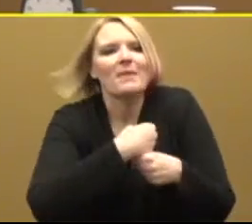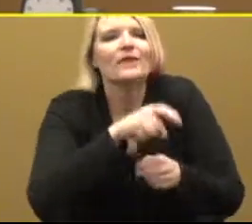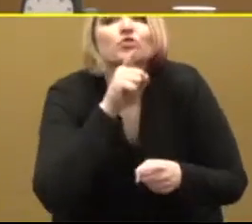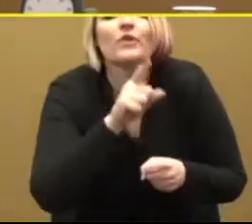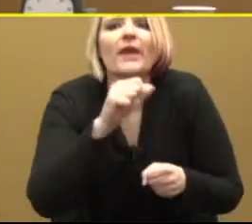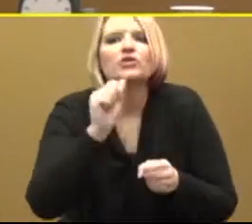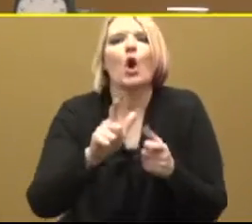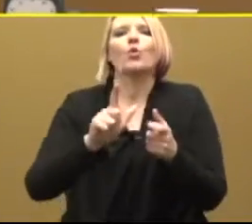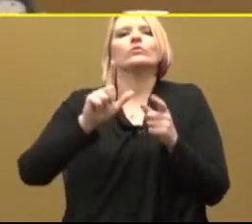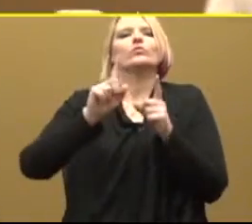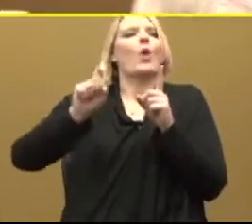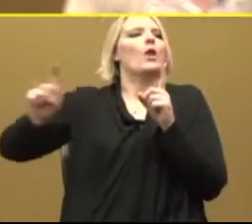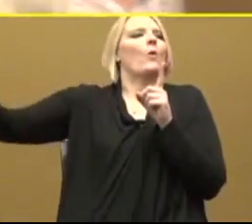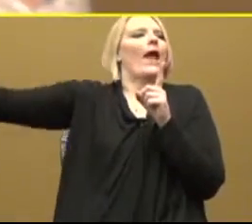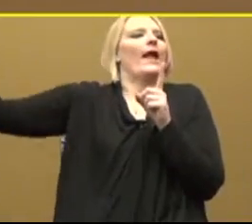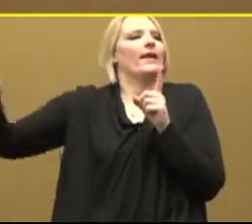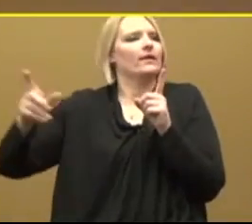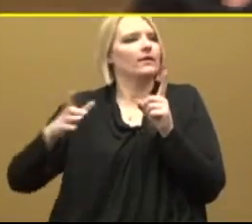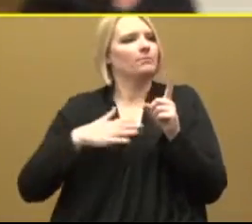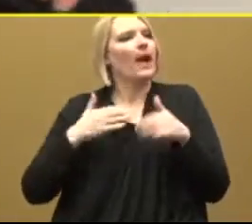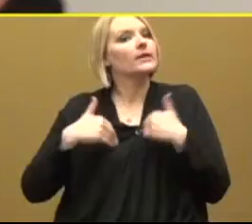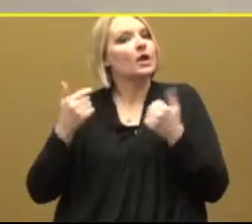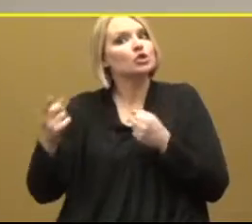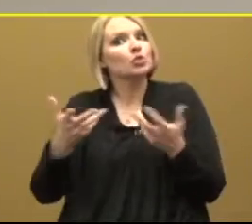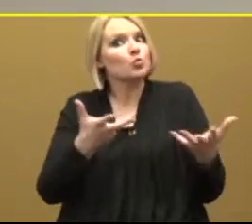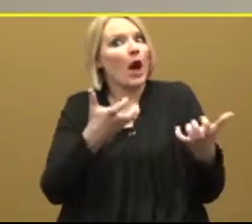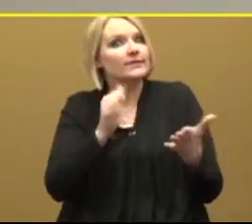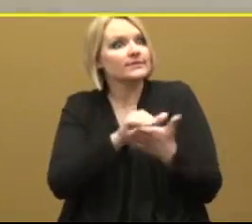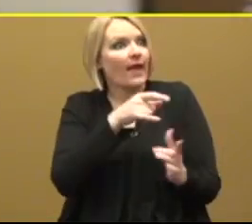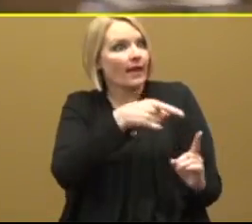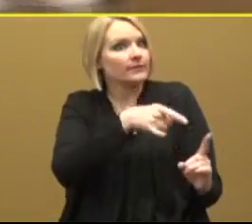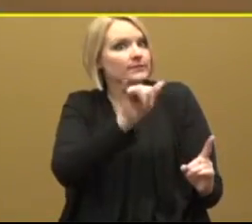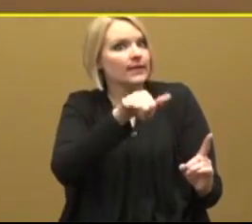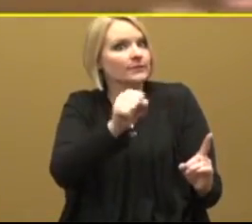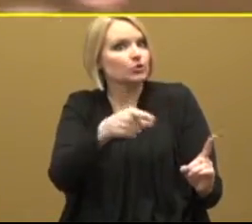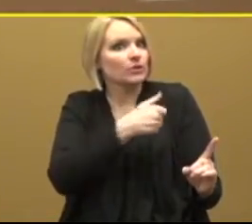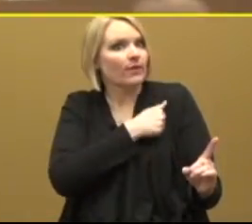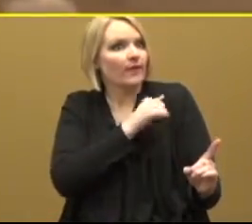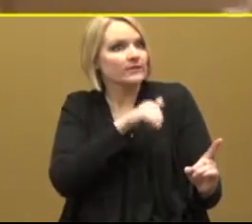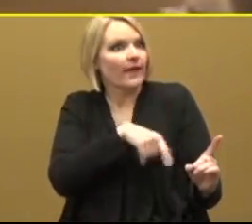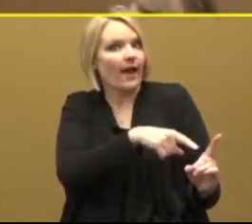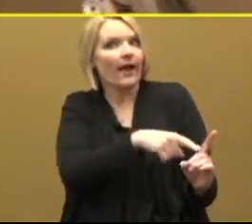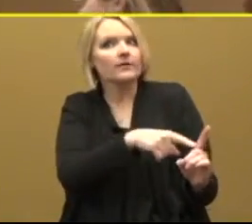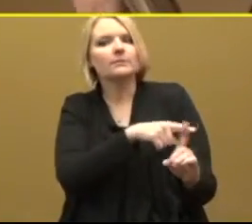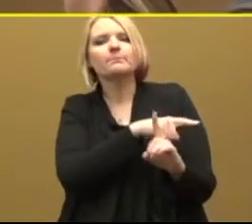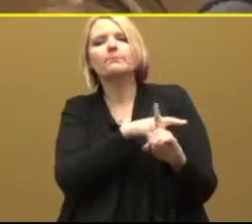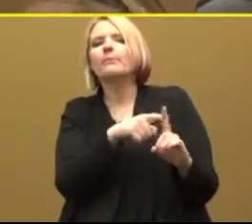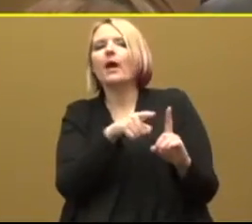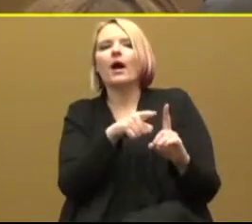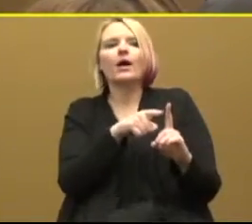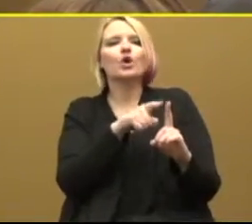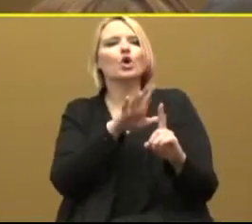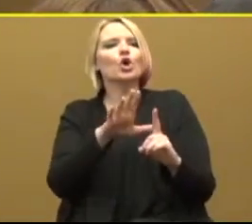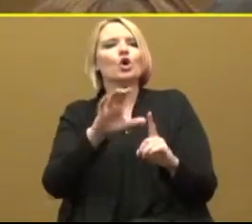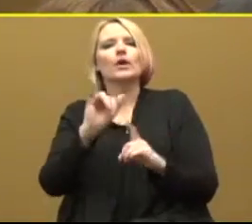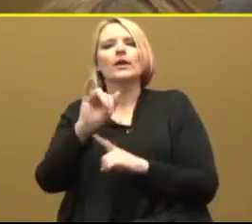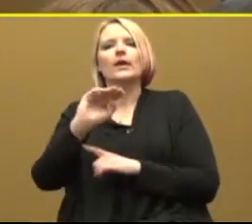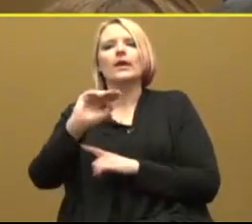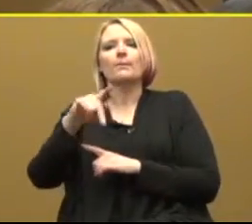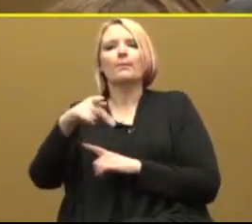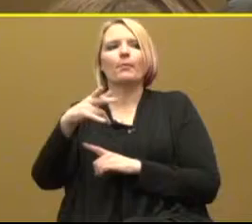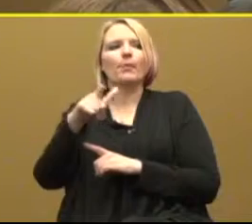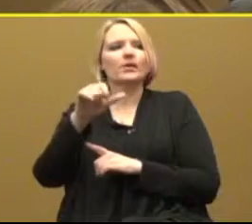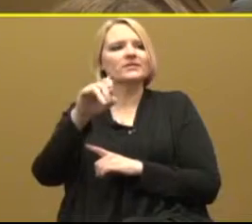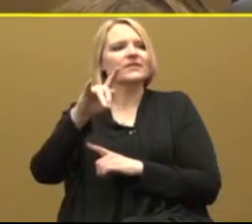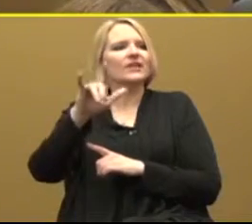my youngest will, it's something she really wants to work for, she loves, but her impulsivity